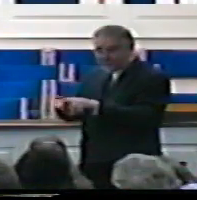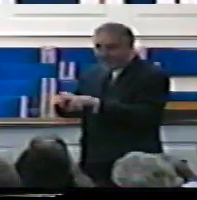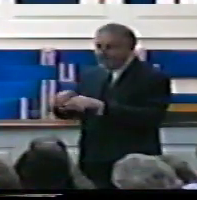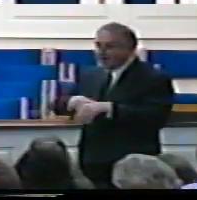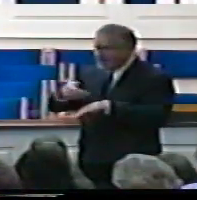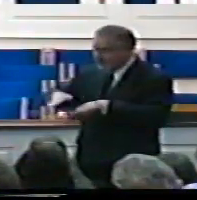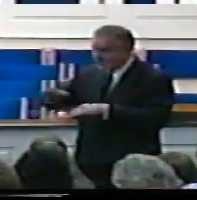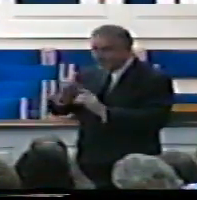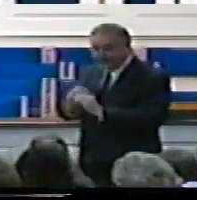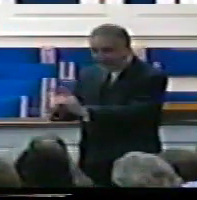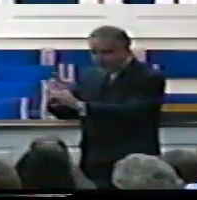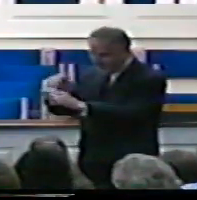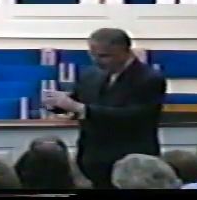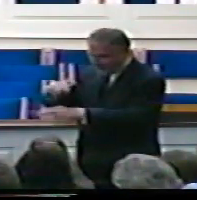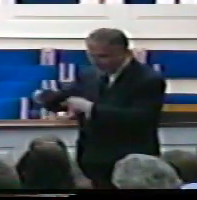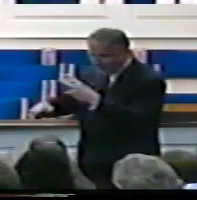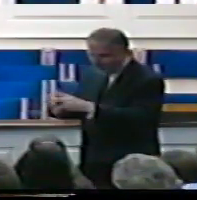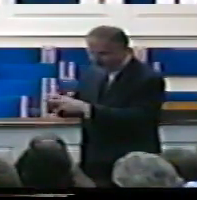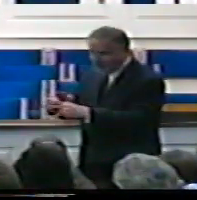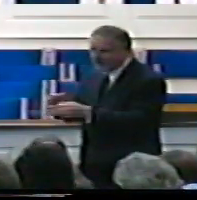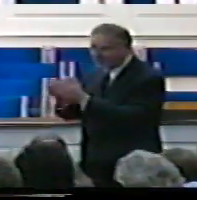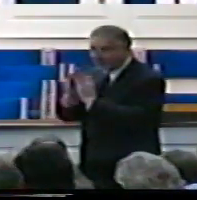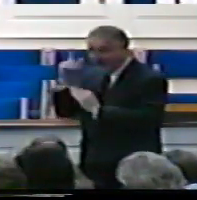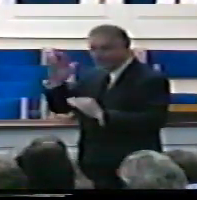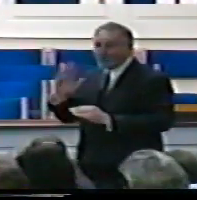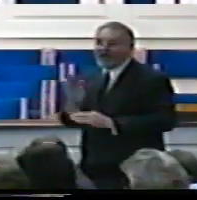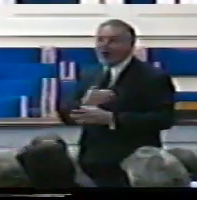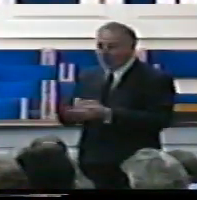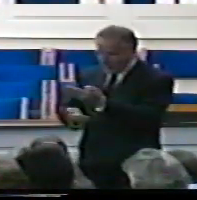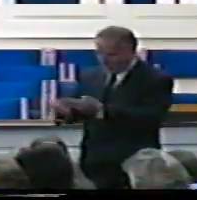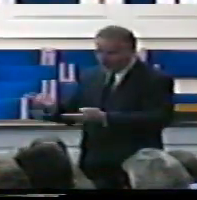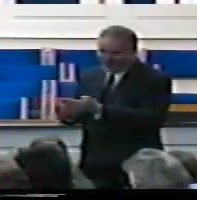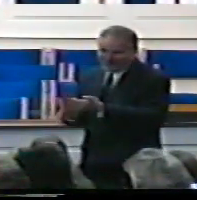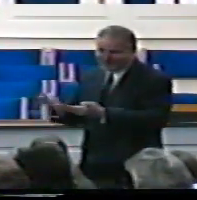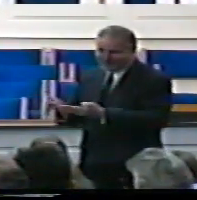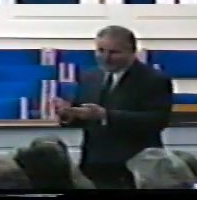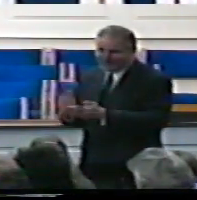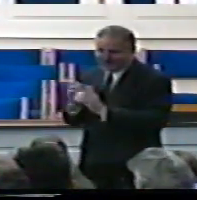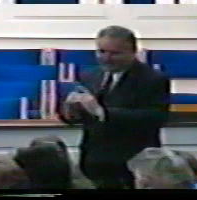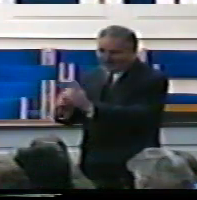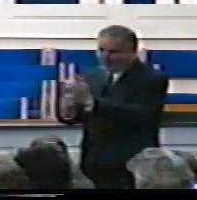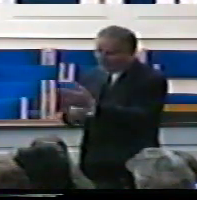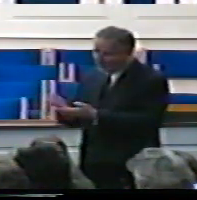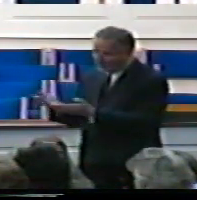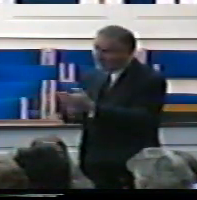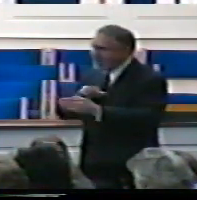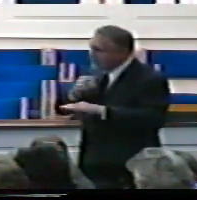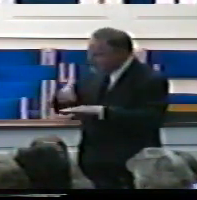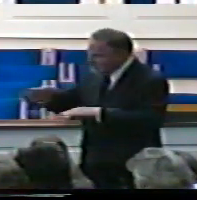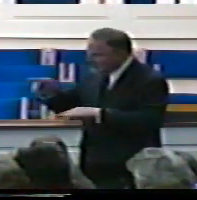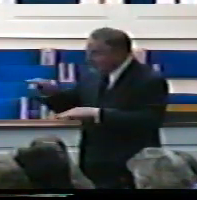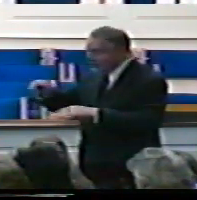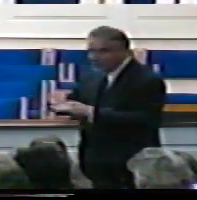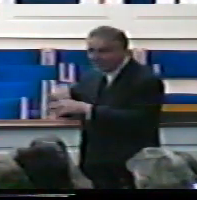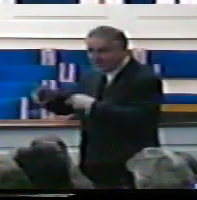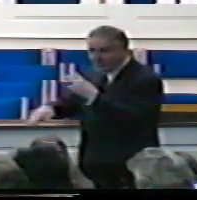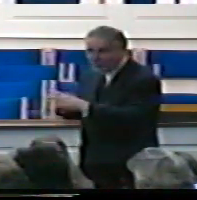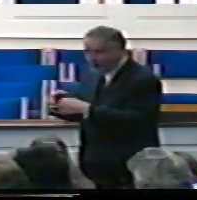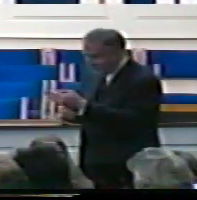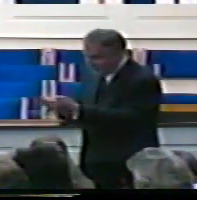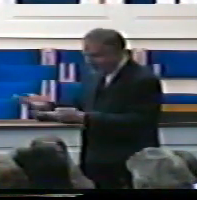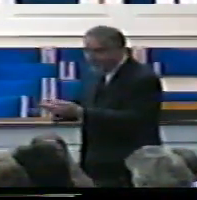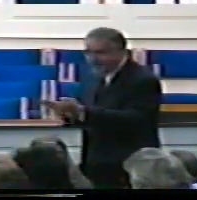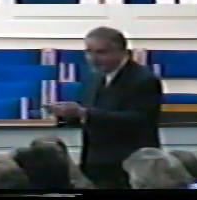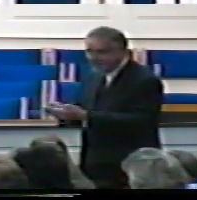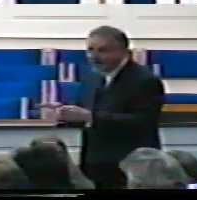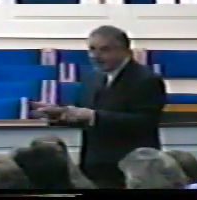He's praying for your service. Remember Jesus Christ met with the disciples that night after he resurrected? He says, as the Father has sent me, even so send I you into the